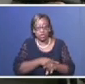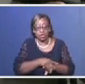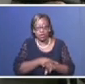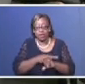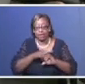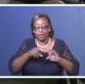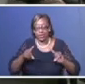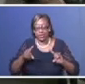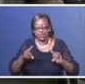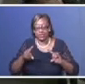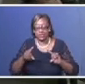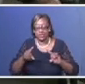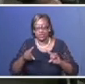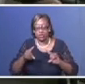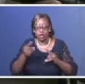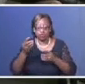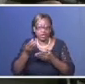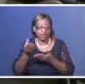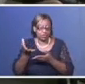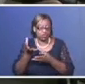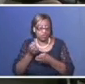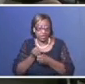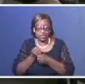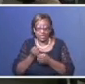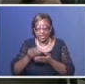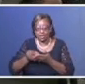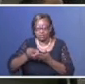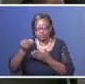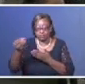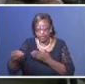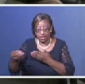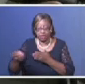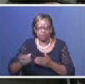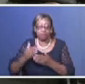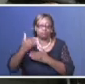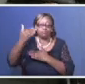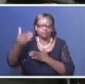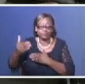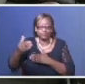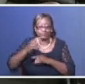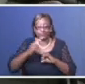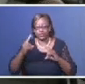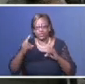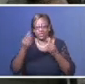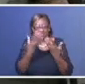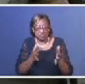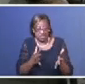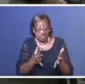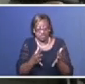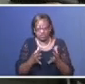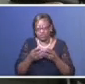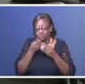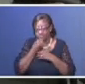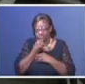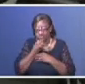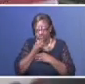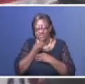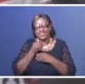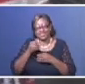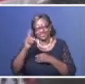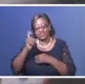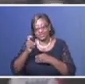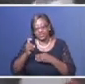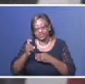by buying ahead at the lower prices, but once these supplies have been depleted, we're going to have to pass on the higher